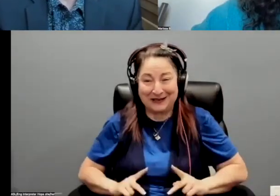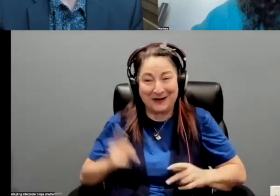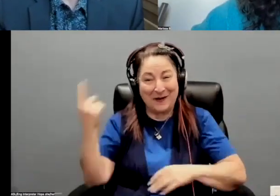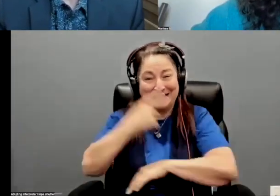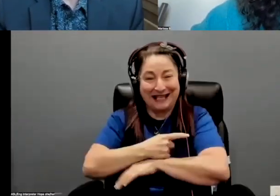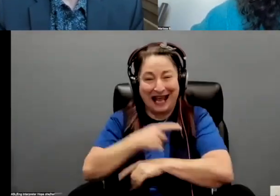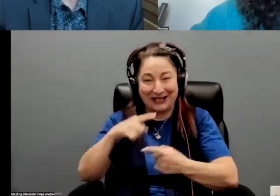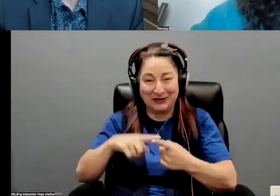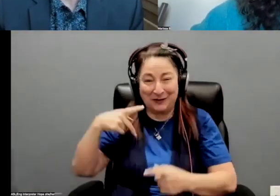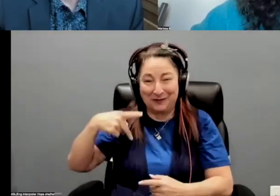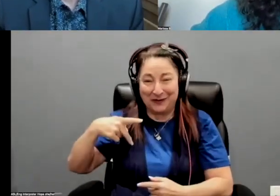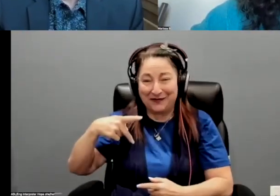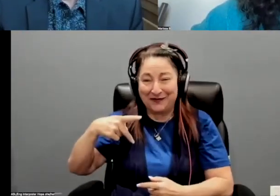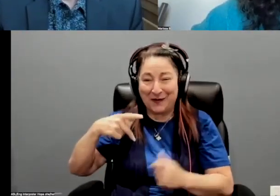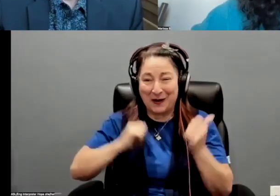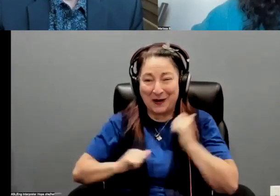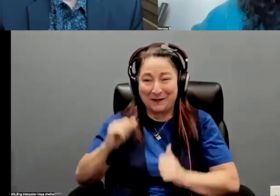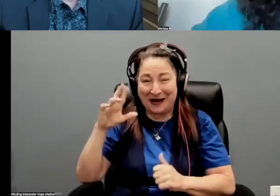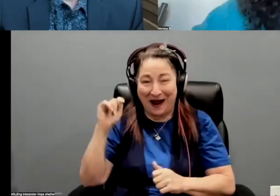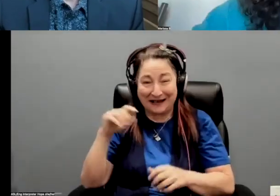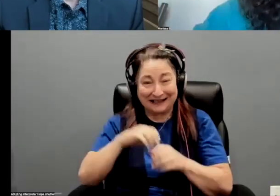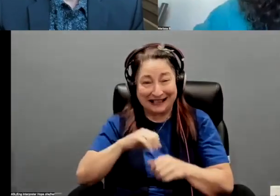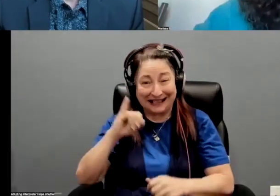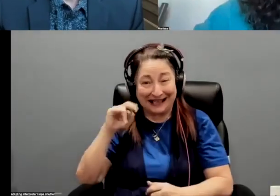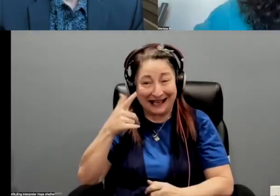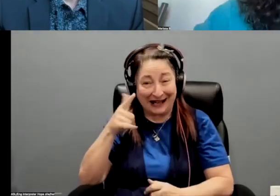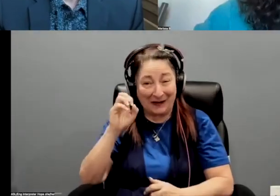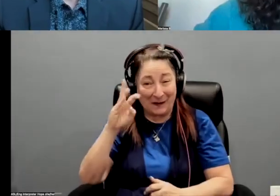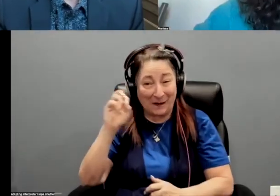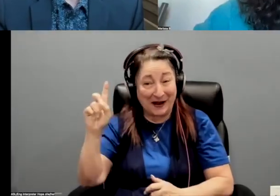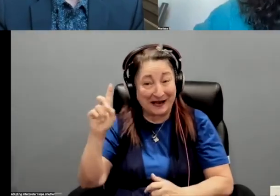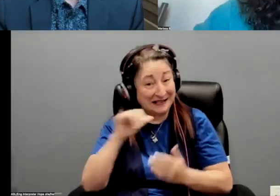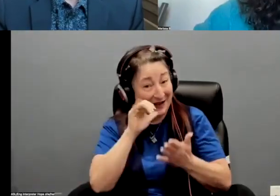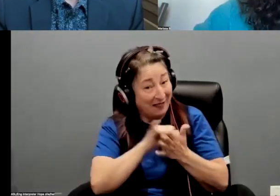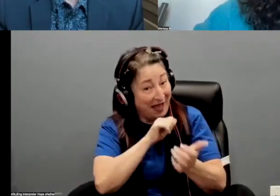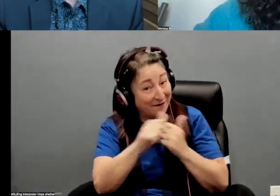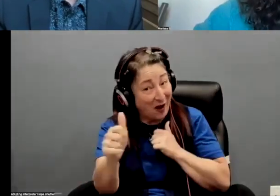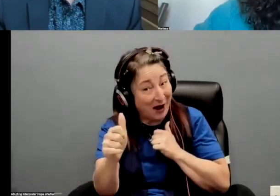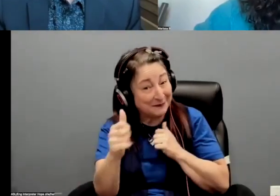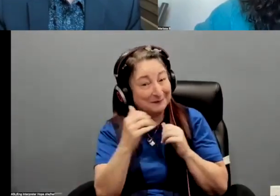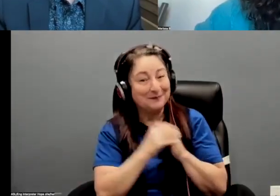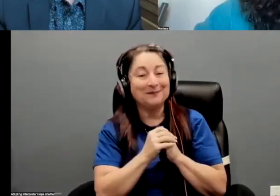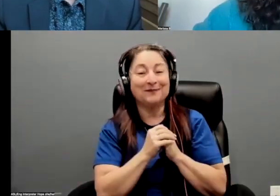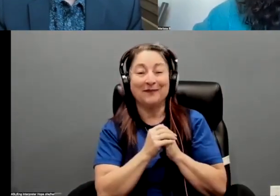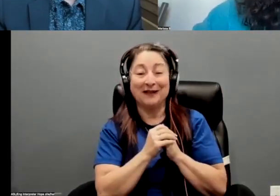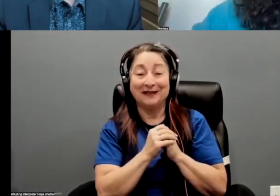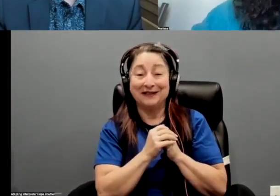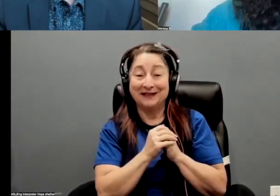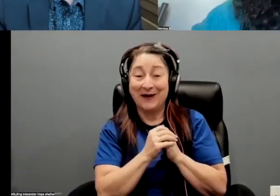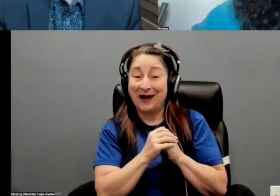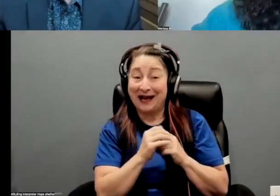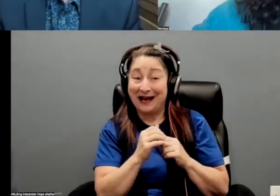in Inglewood. You never know. I mean, Inglewood's not all that far, so I will not say no to